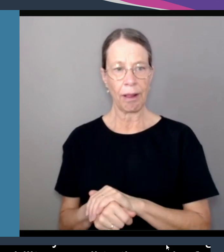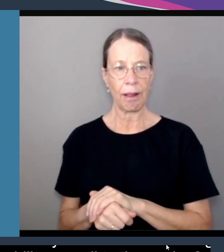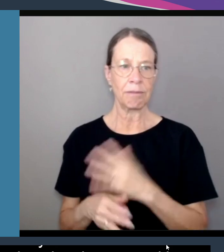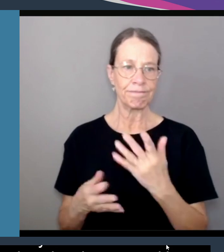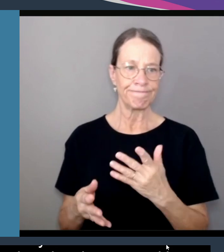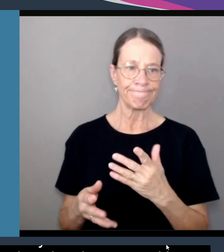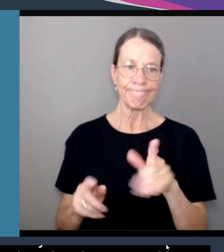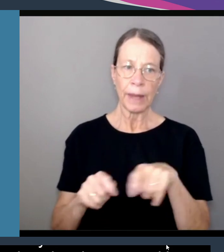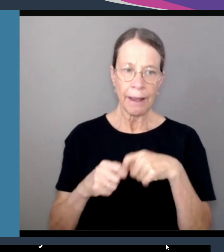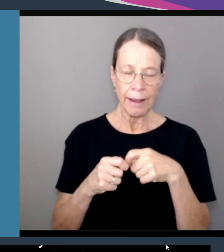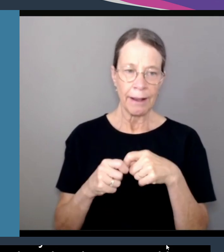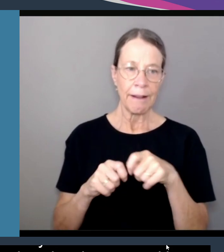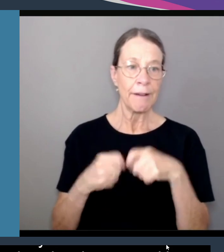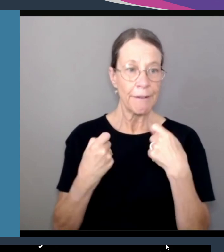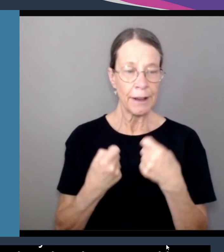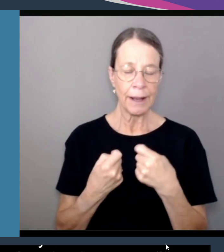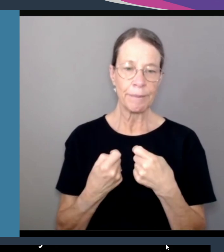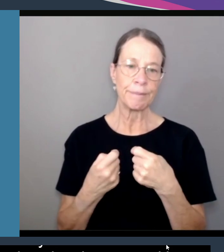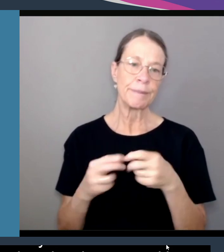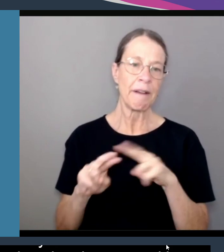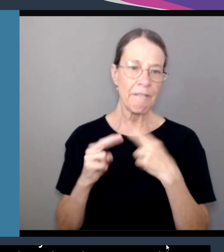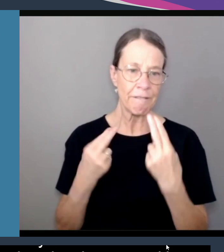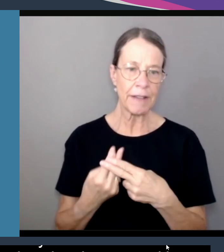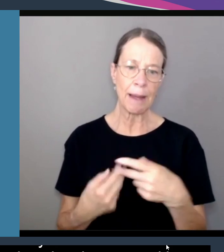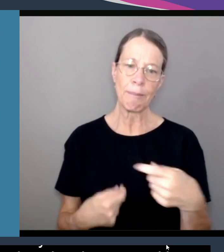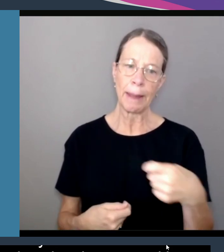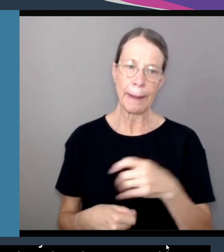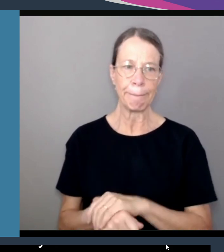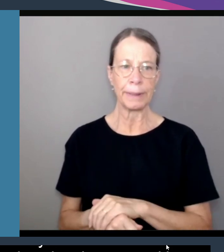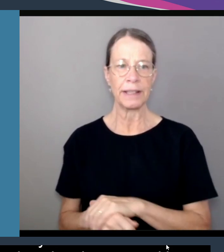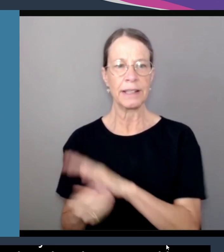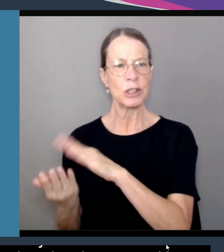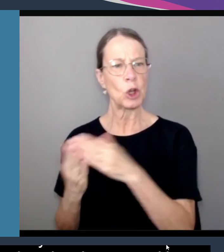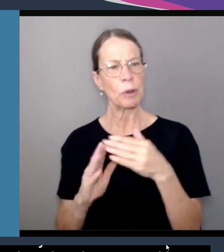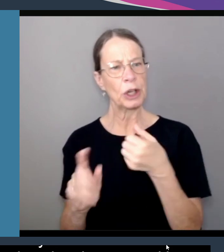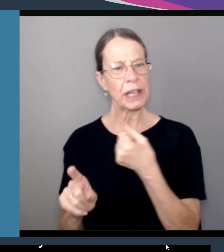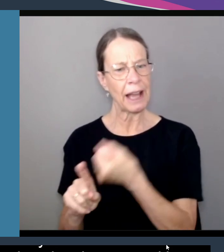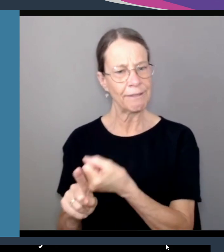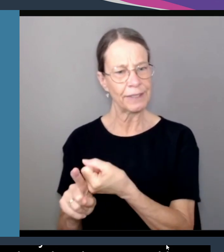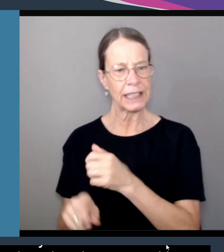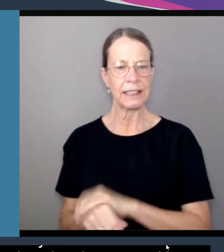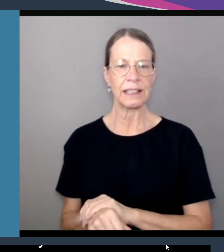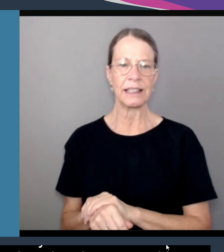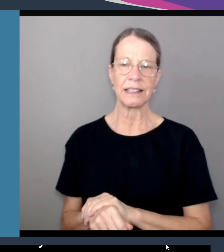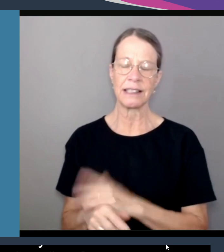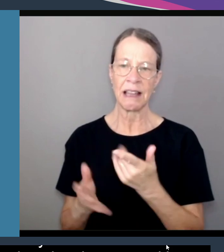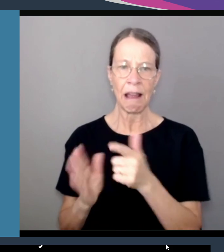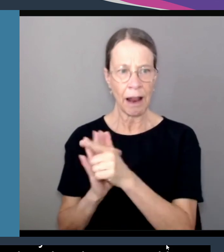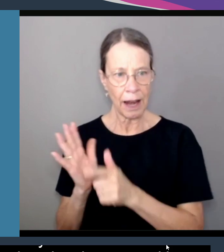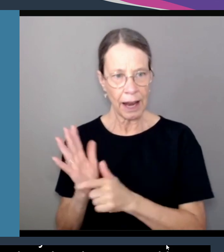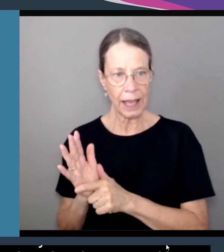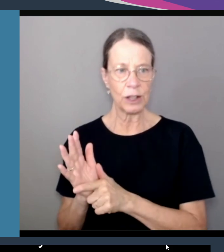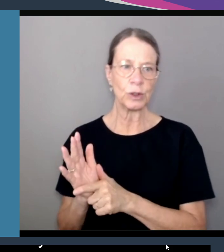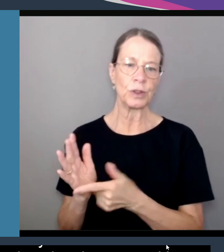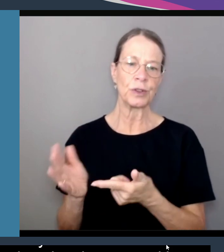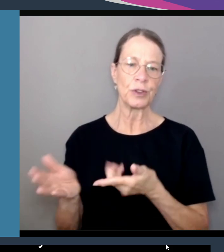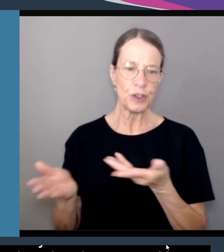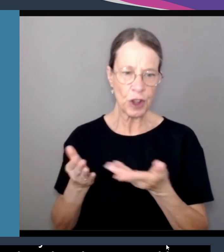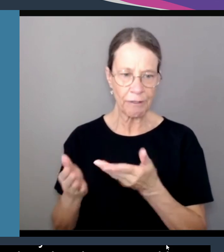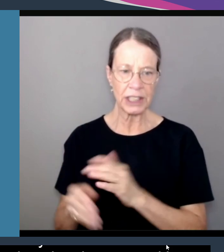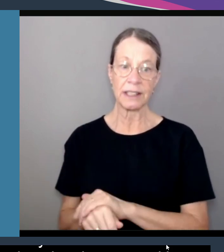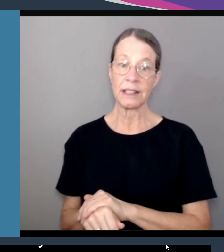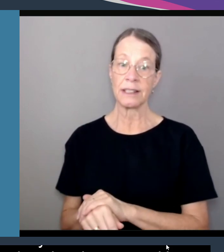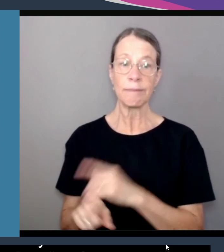family members, community advocates, legal services, and we're also talking